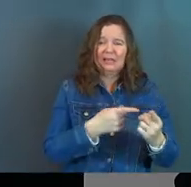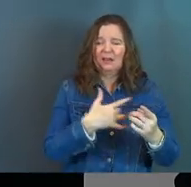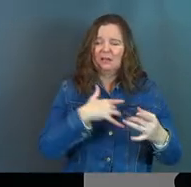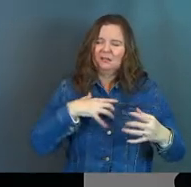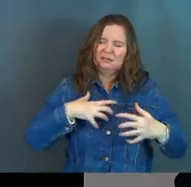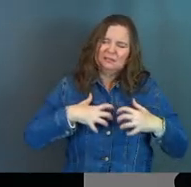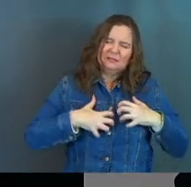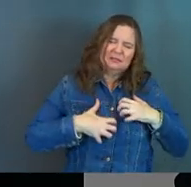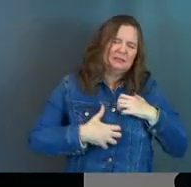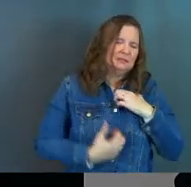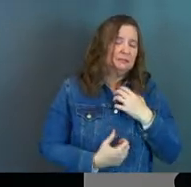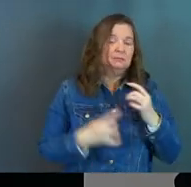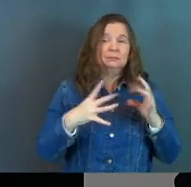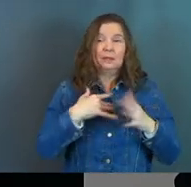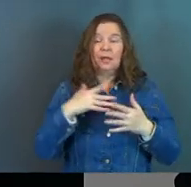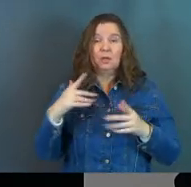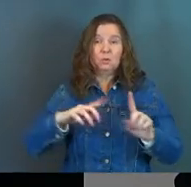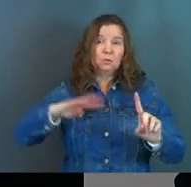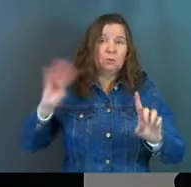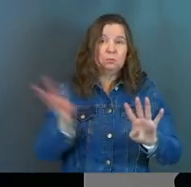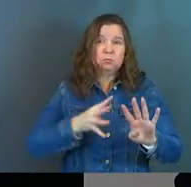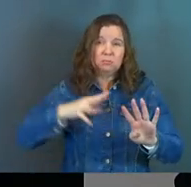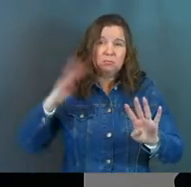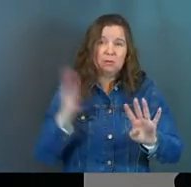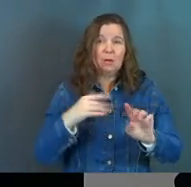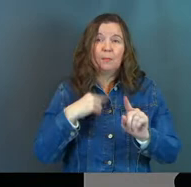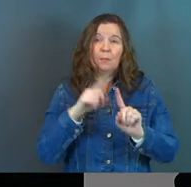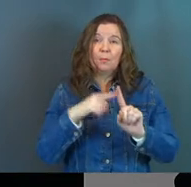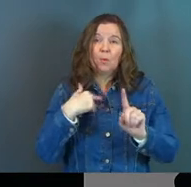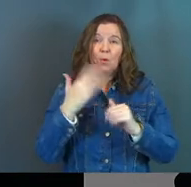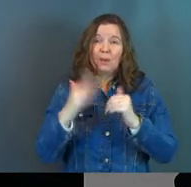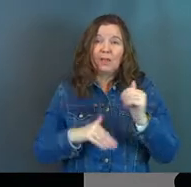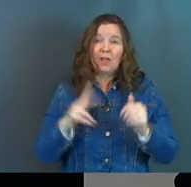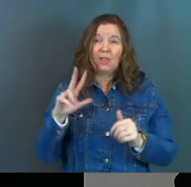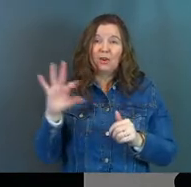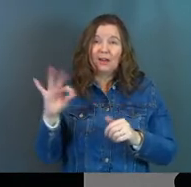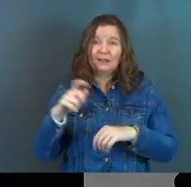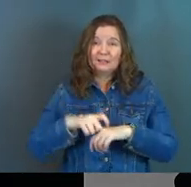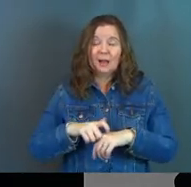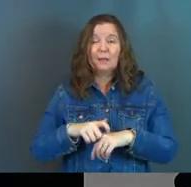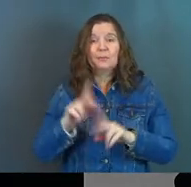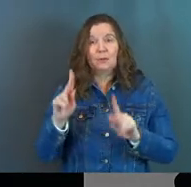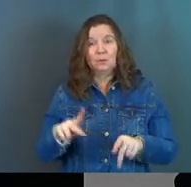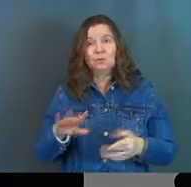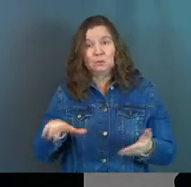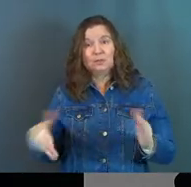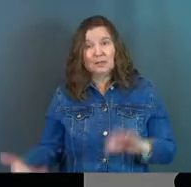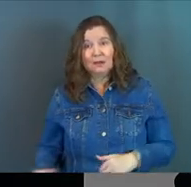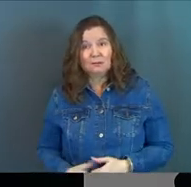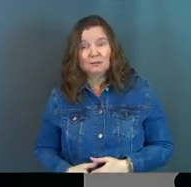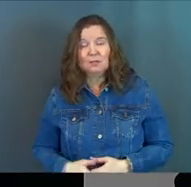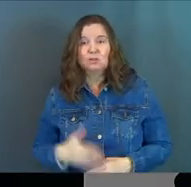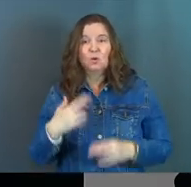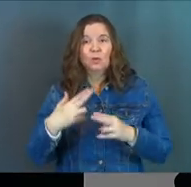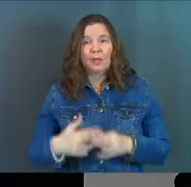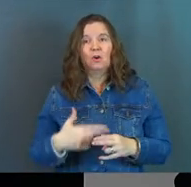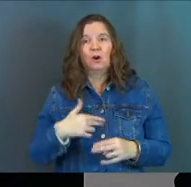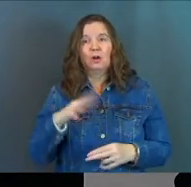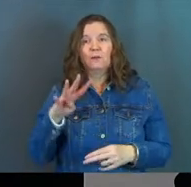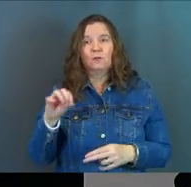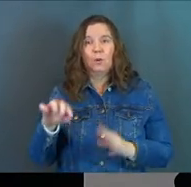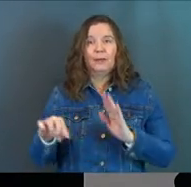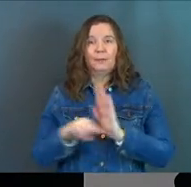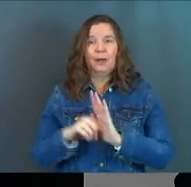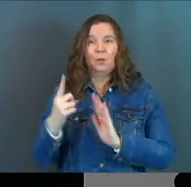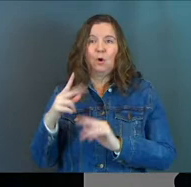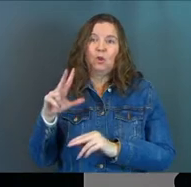the Jews believed that if you whipped them more than 39 lashes, the person would die. And so they would call it the 40 minus